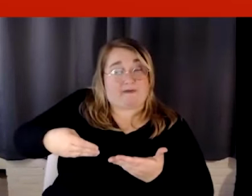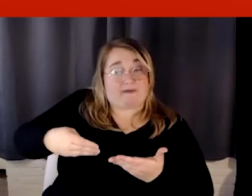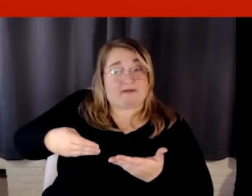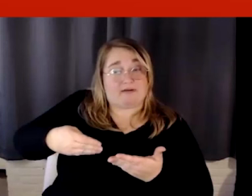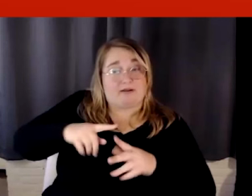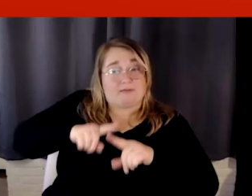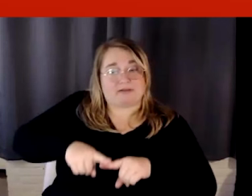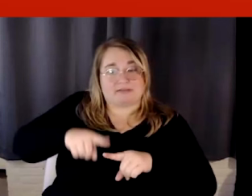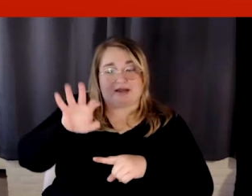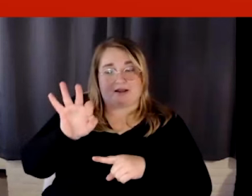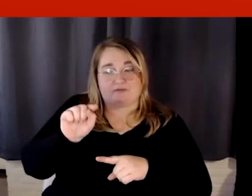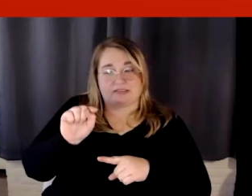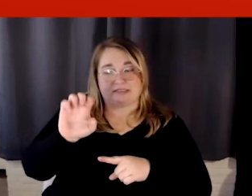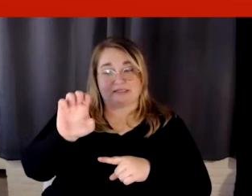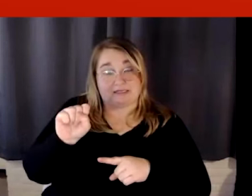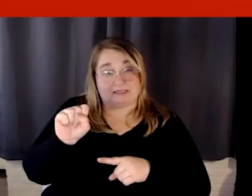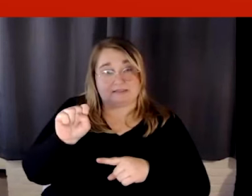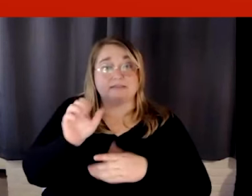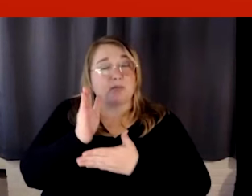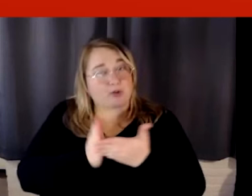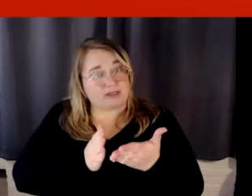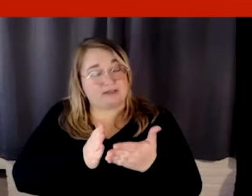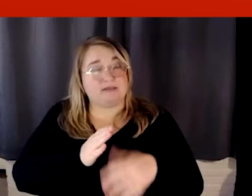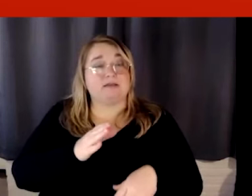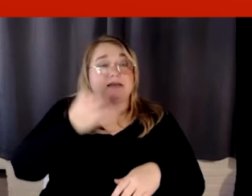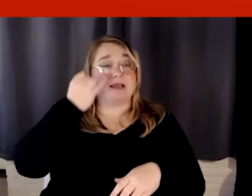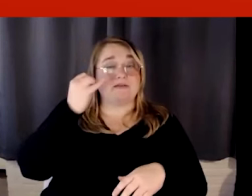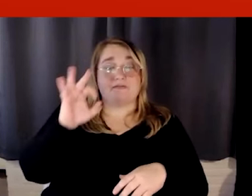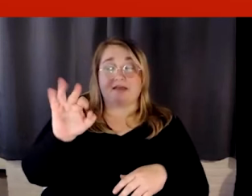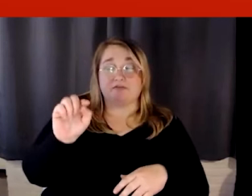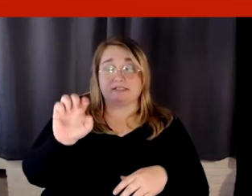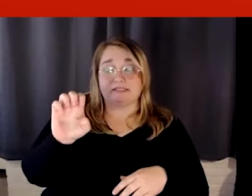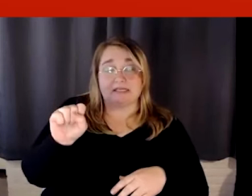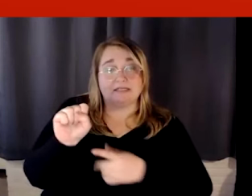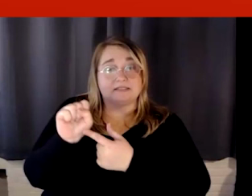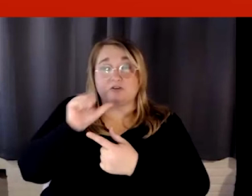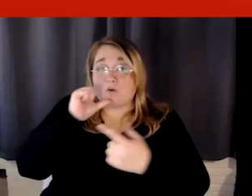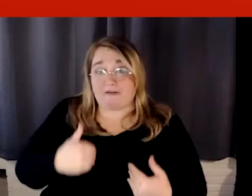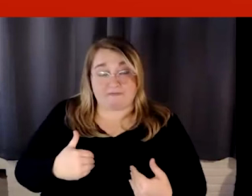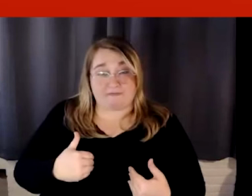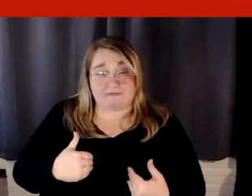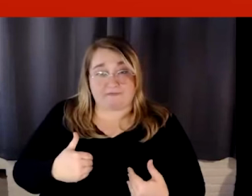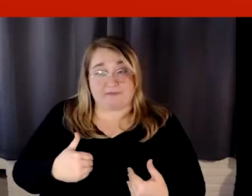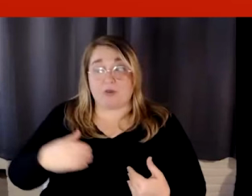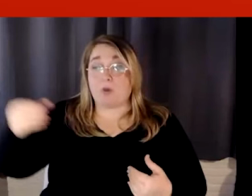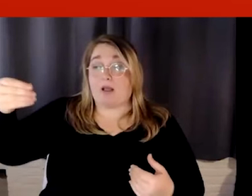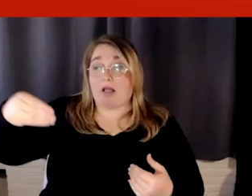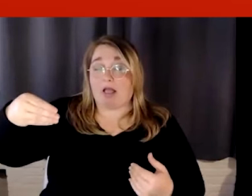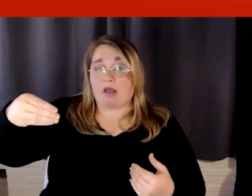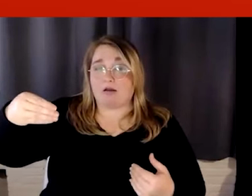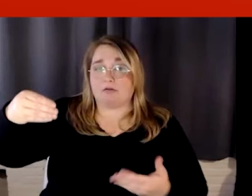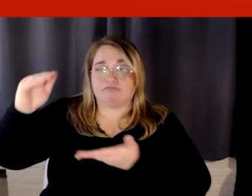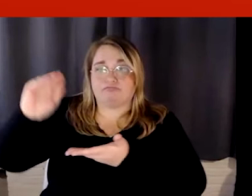part. If we don't have FTES, we get paid less. And that means